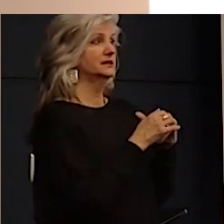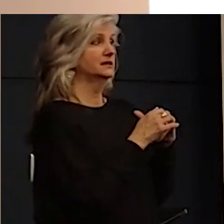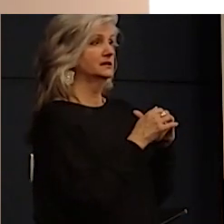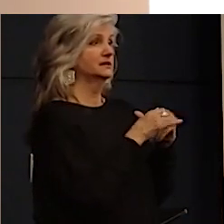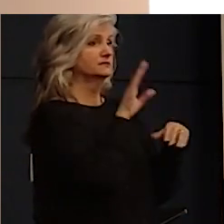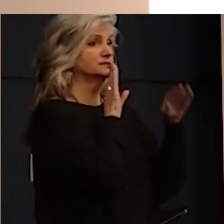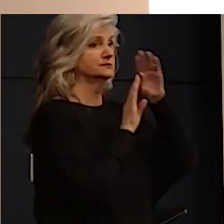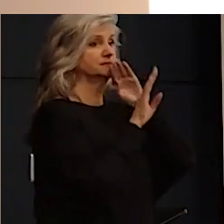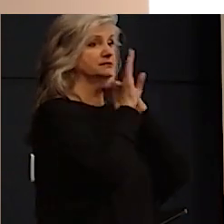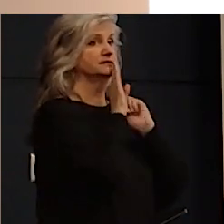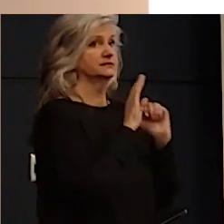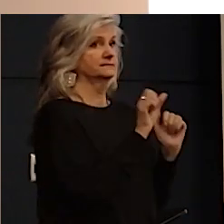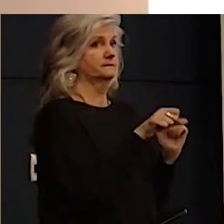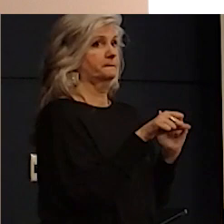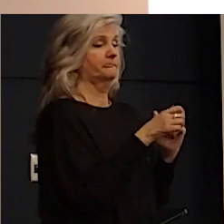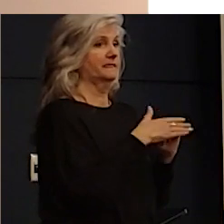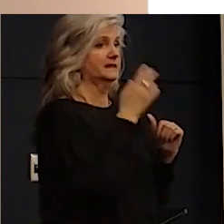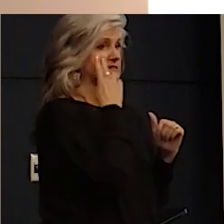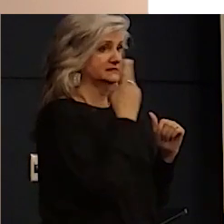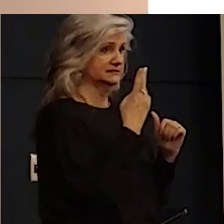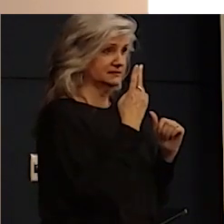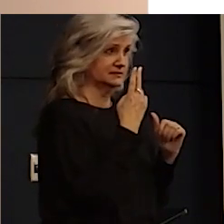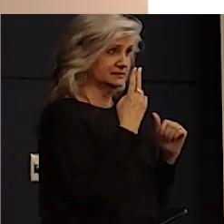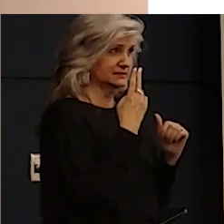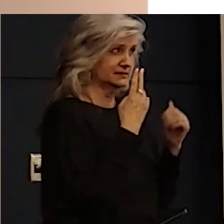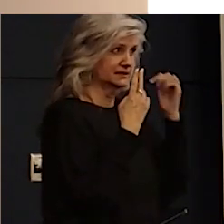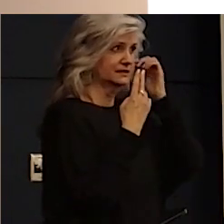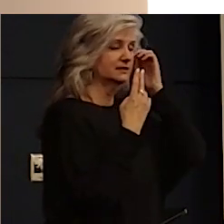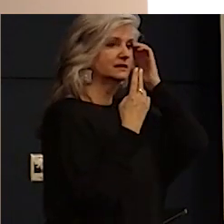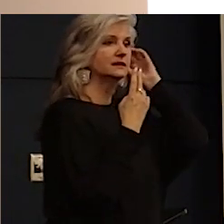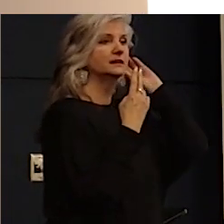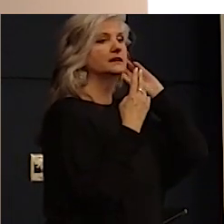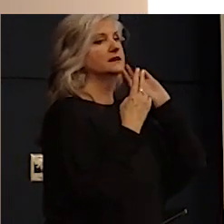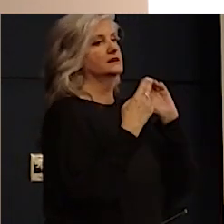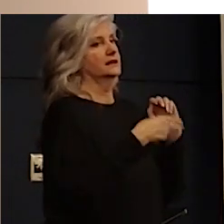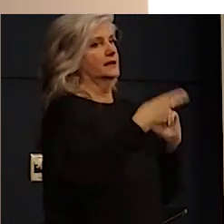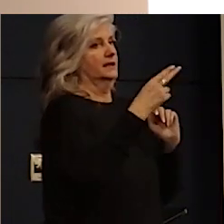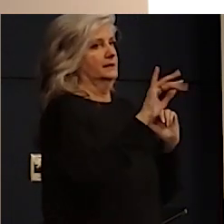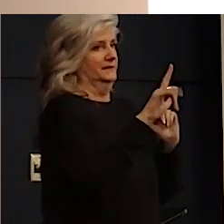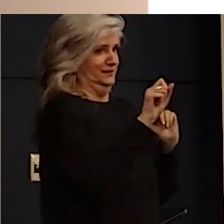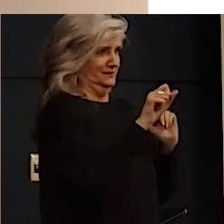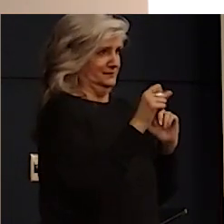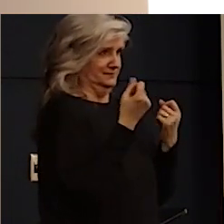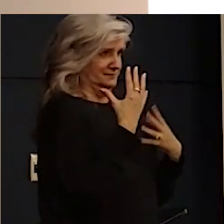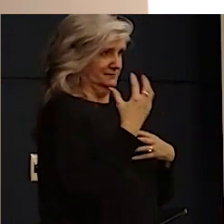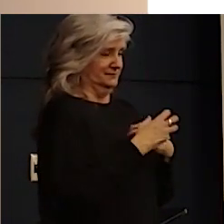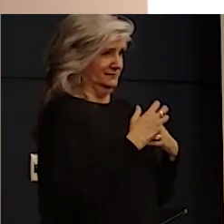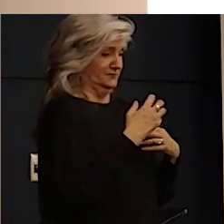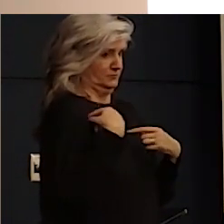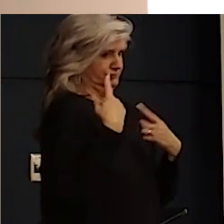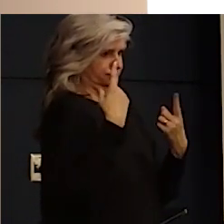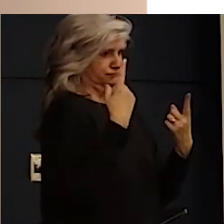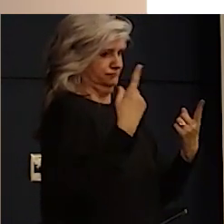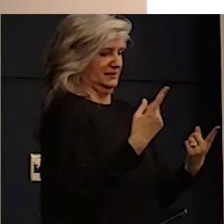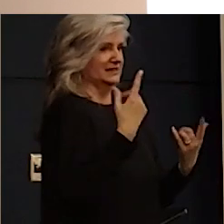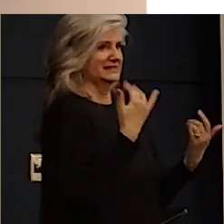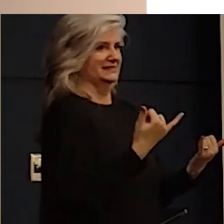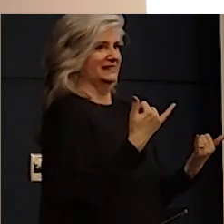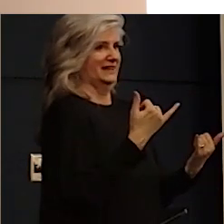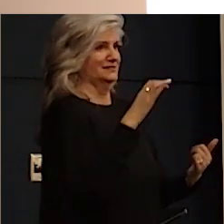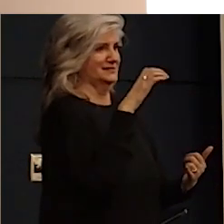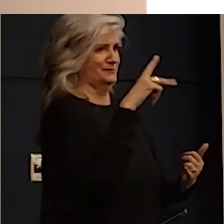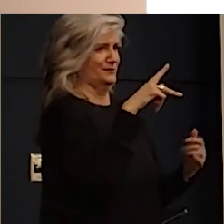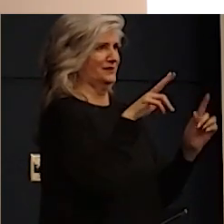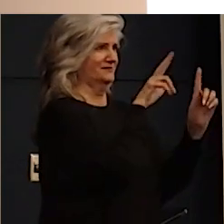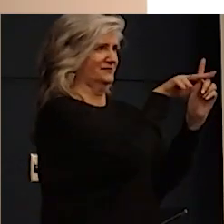it's very frustrating to see such high bills for so long, and now to have CenterPoint file